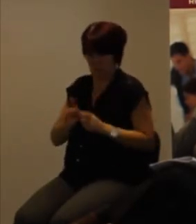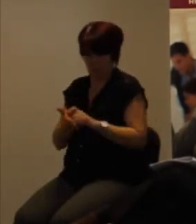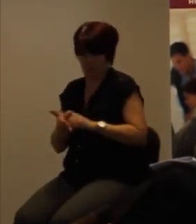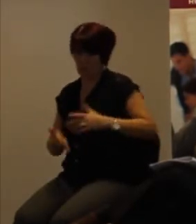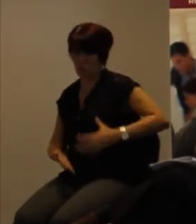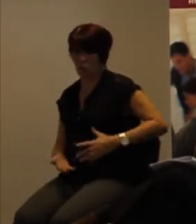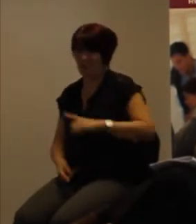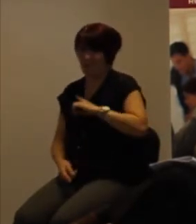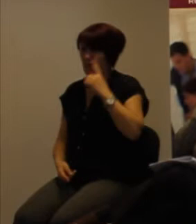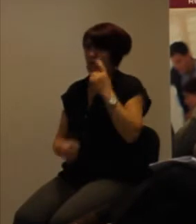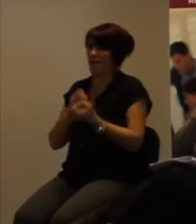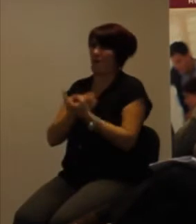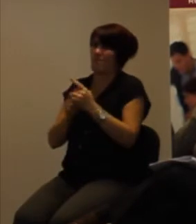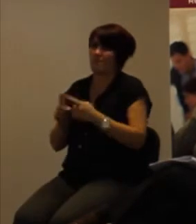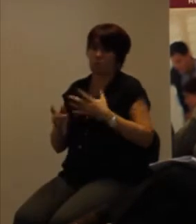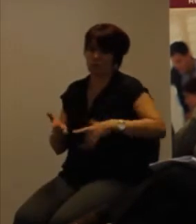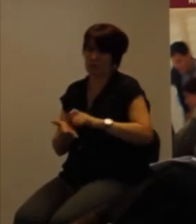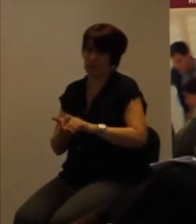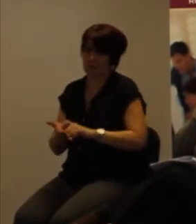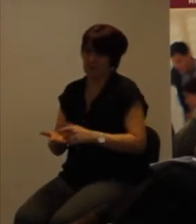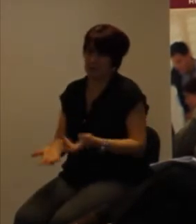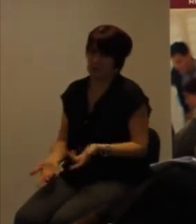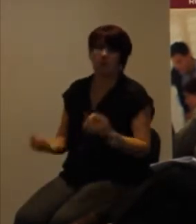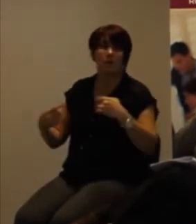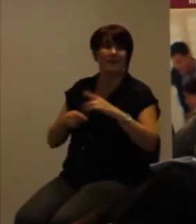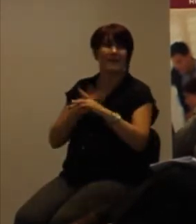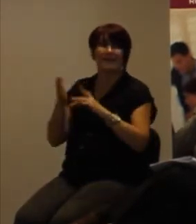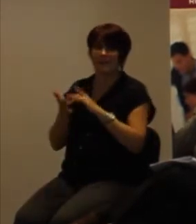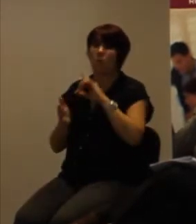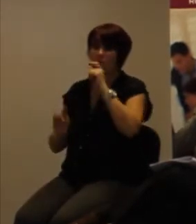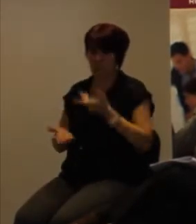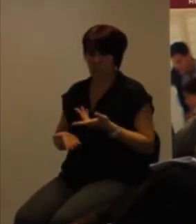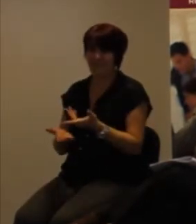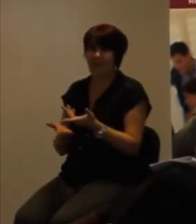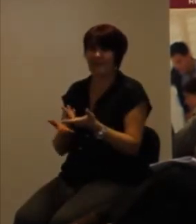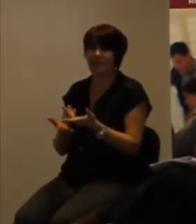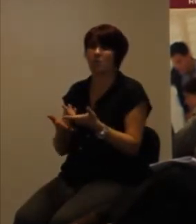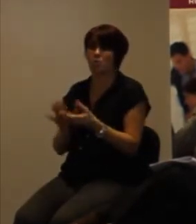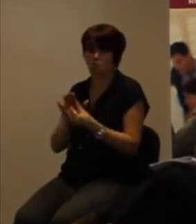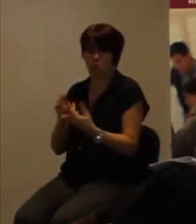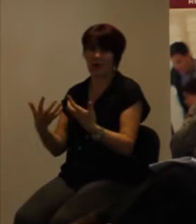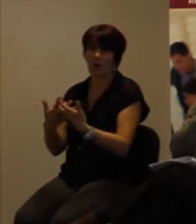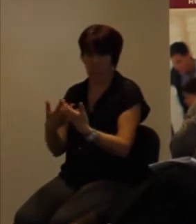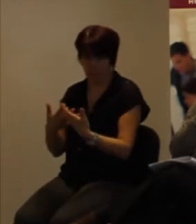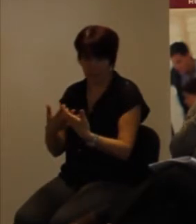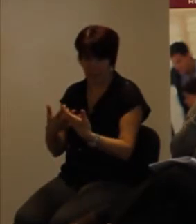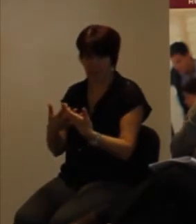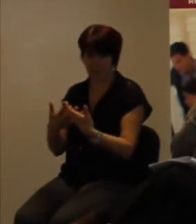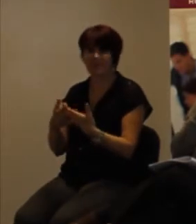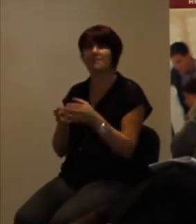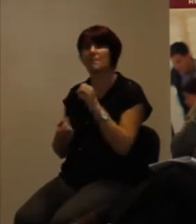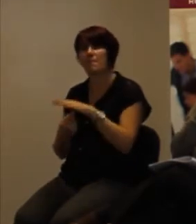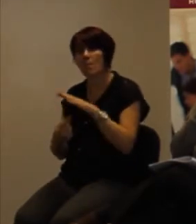right. Okay. Centre should provide suitable and functional recording equipment. Again, equipment is important. The learner